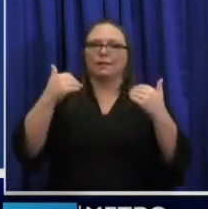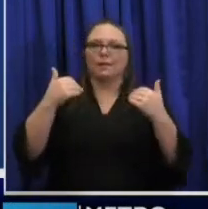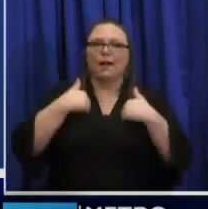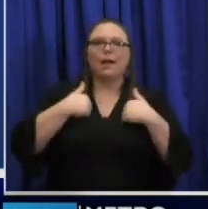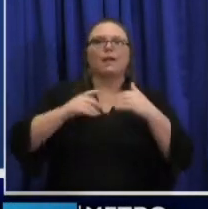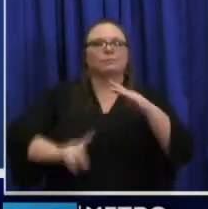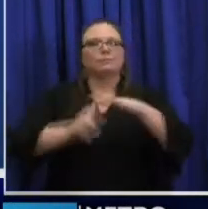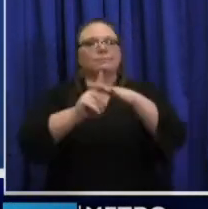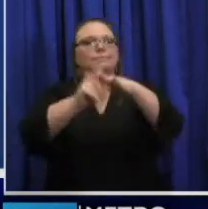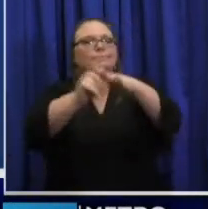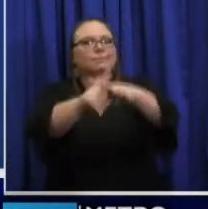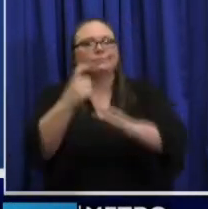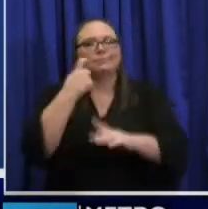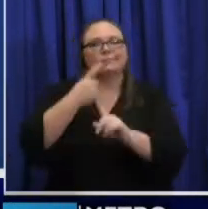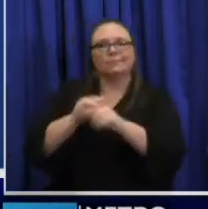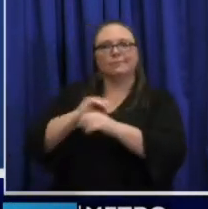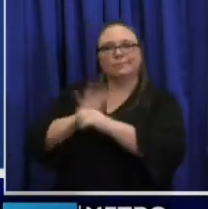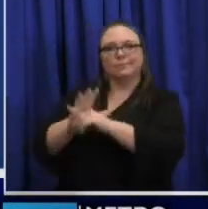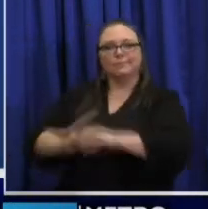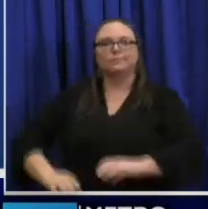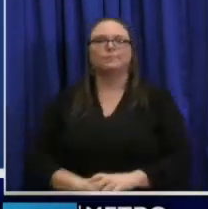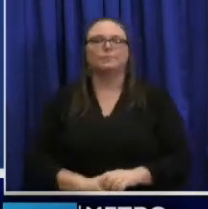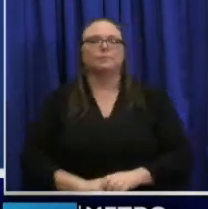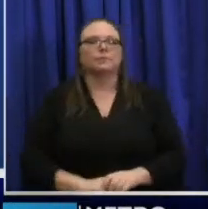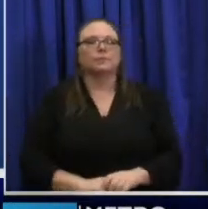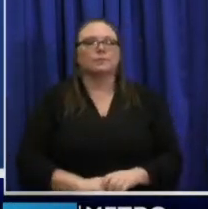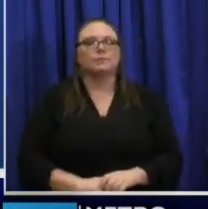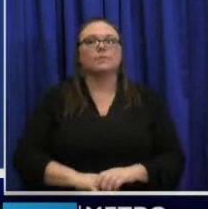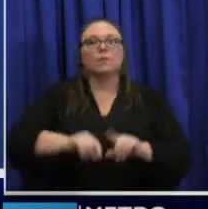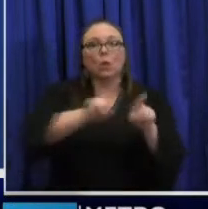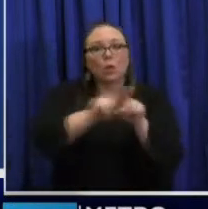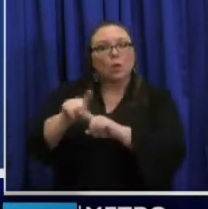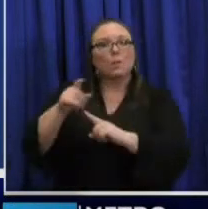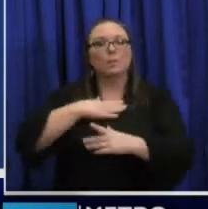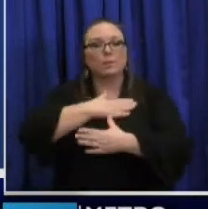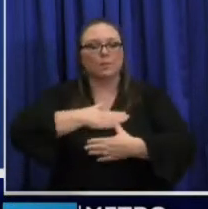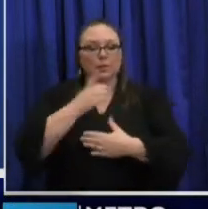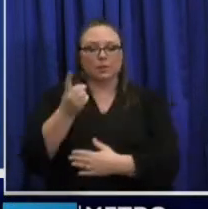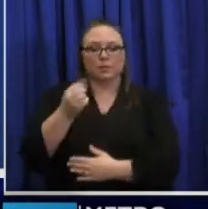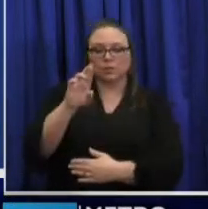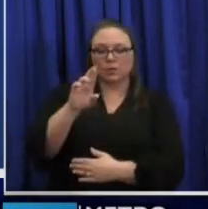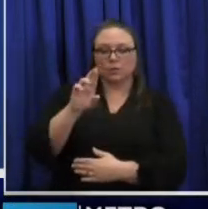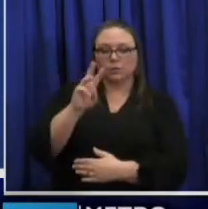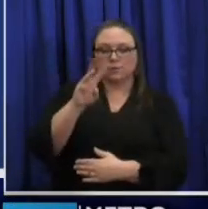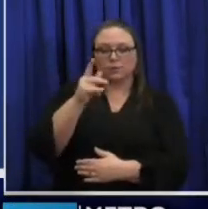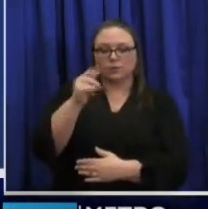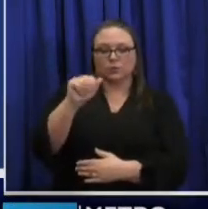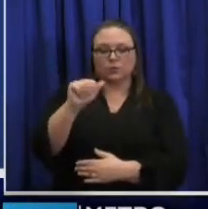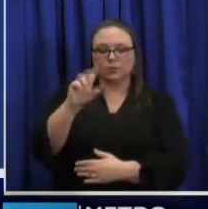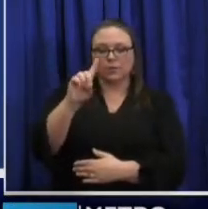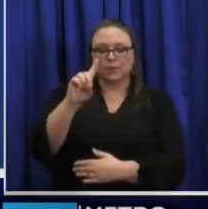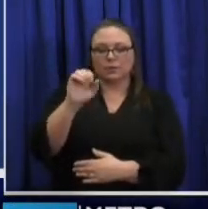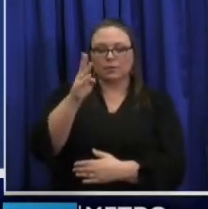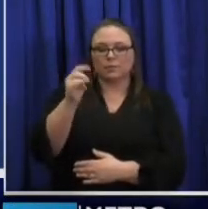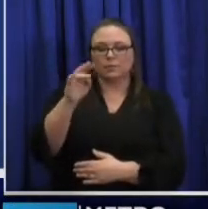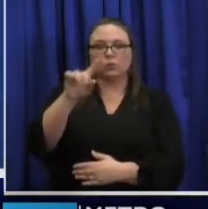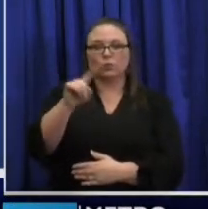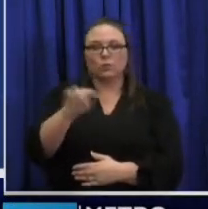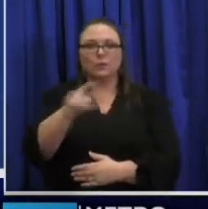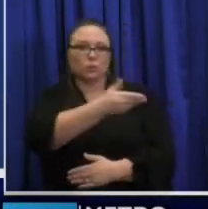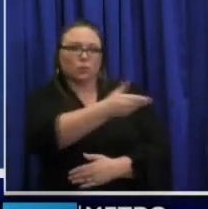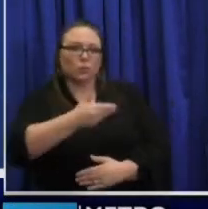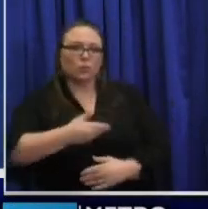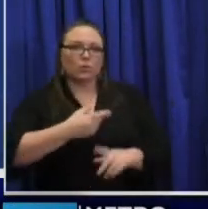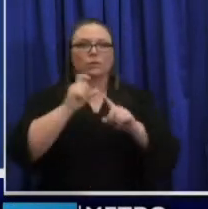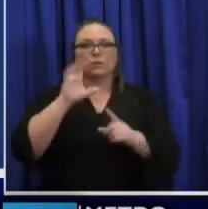emerged recently. Now, it's also my great pleasure to welcome Dr. Virginia de Bermudez of the Center